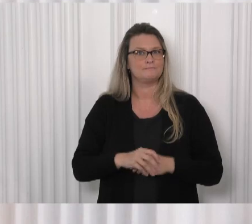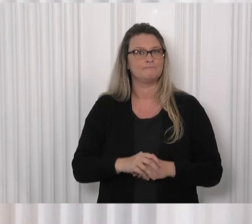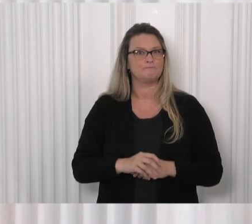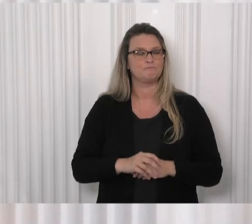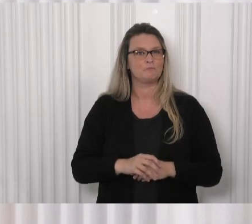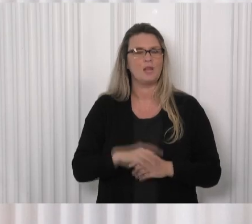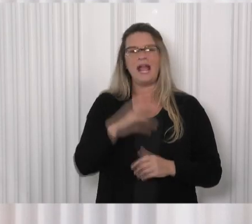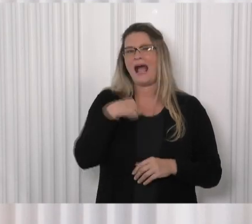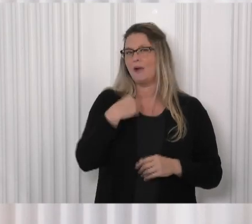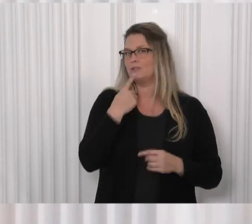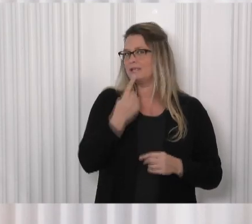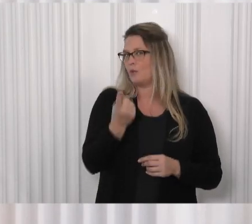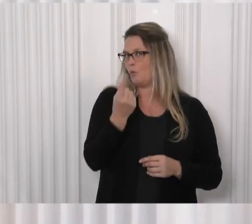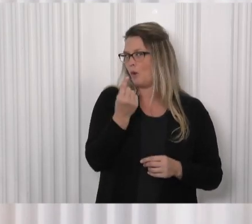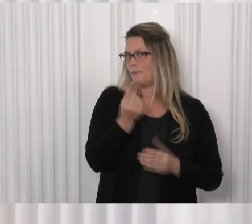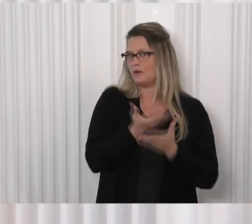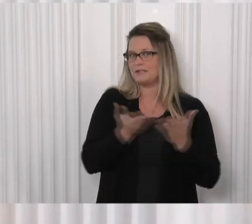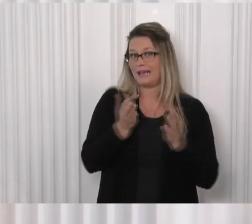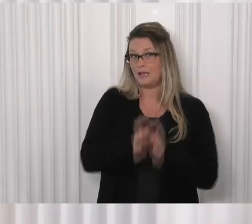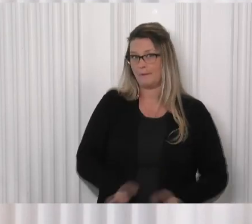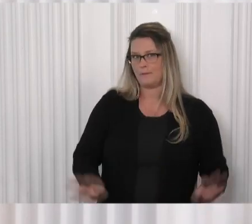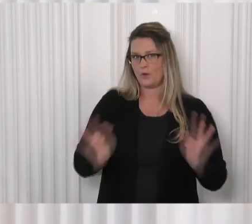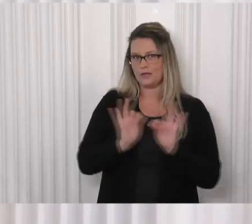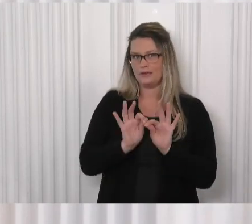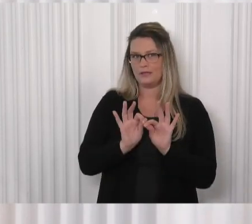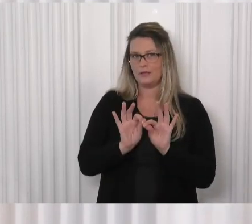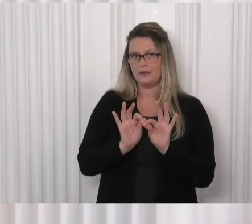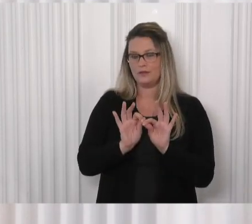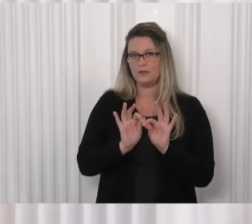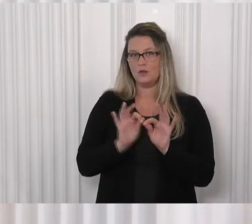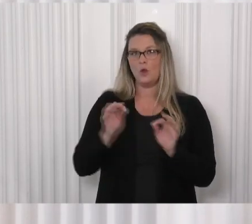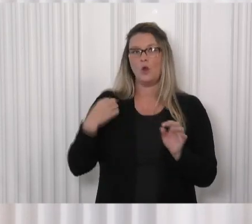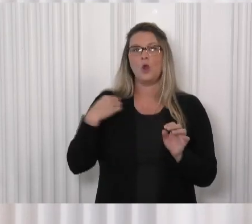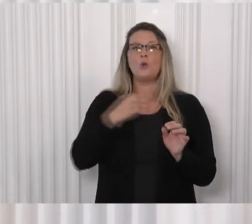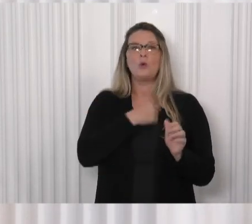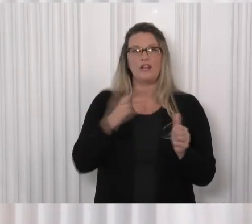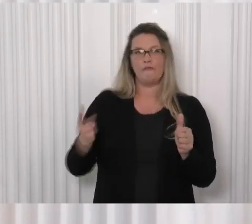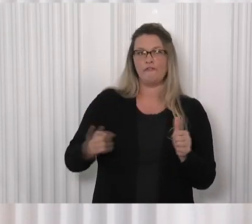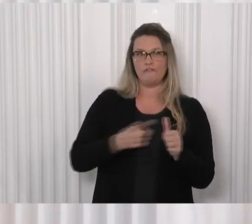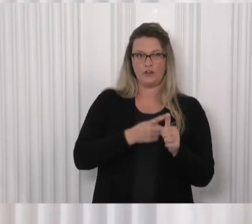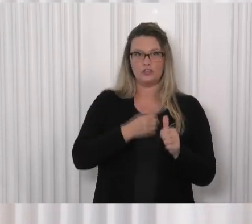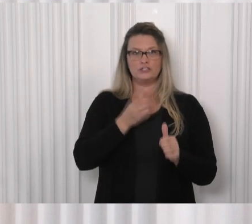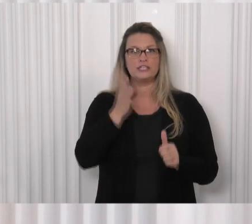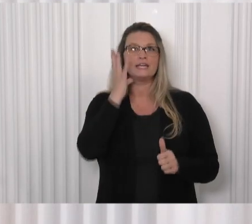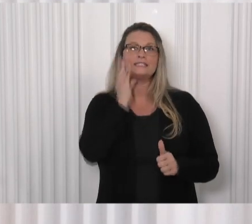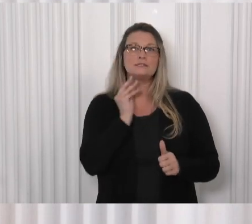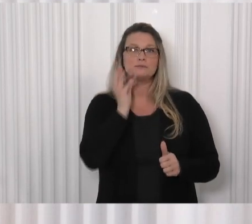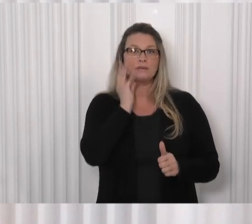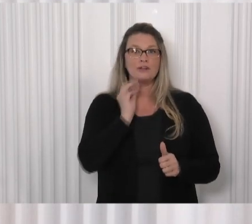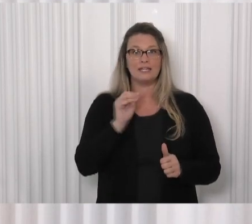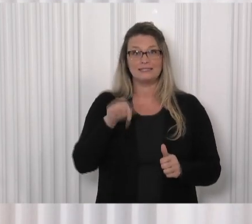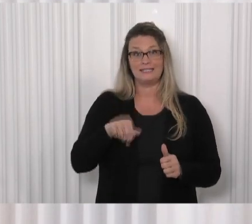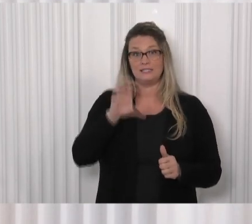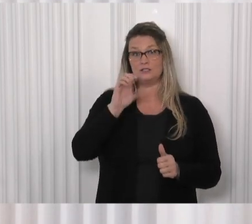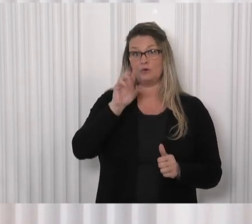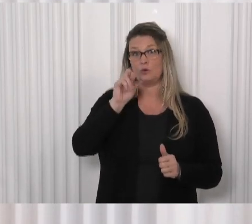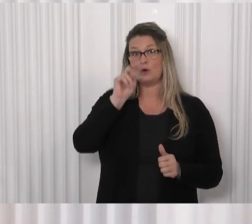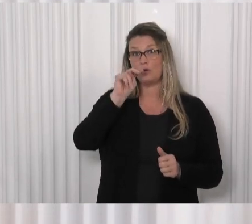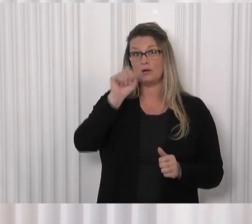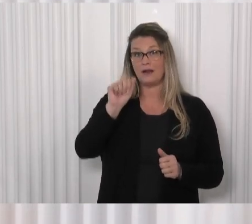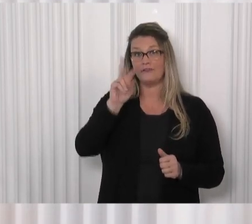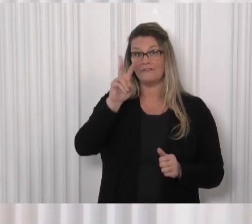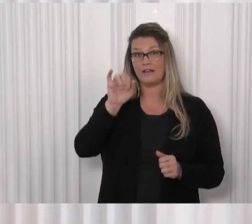I'll say one more thing that I think is really important. When we first experienced this novel coronavirus, we